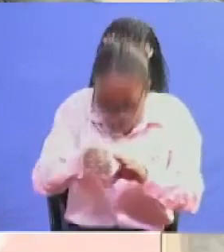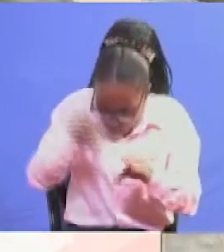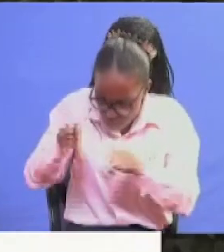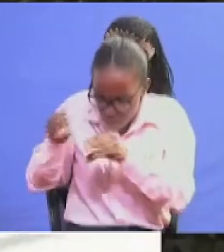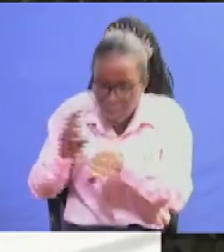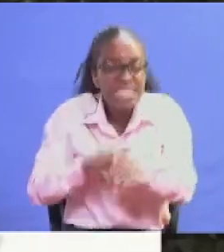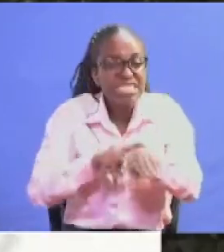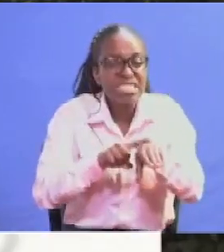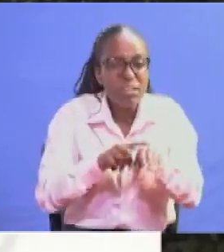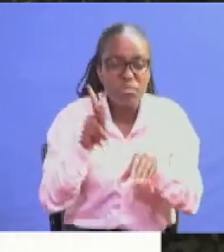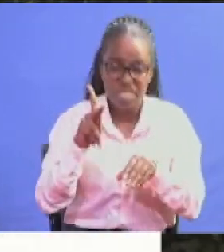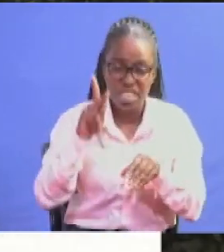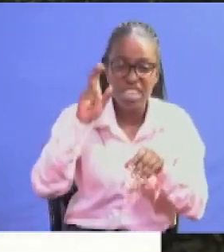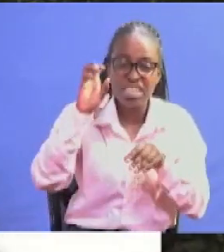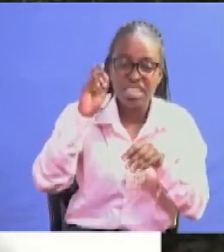of KTDA.